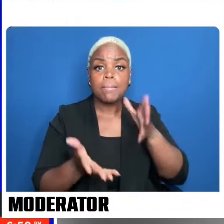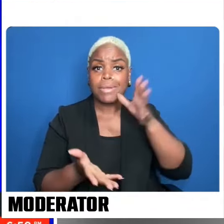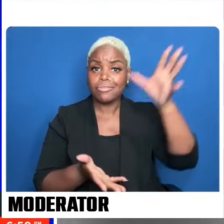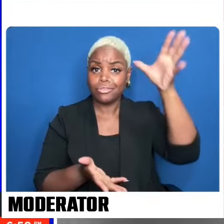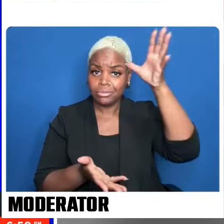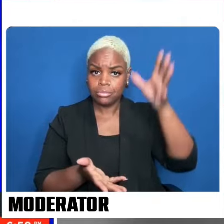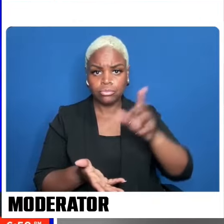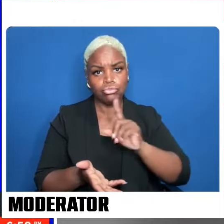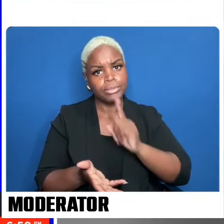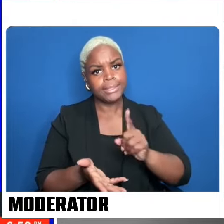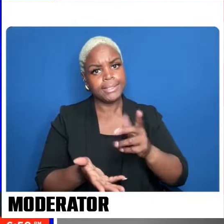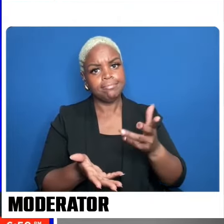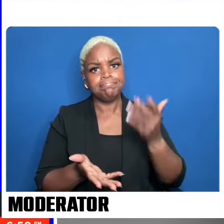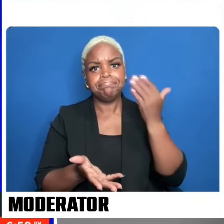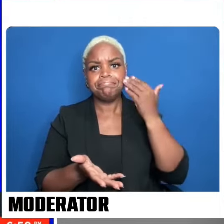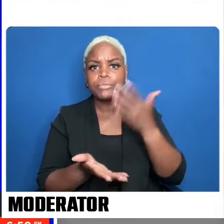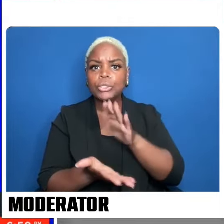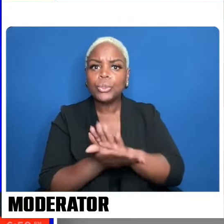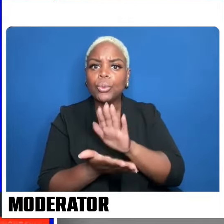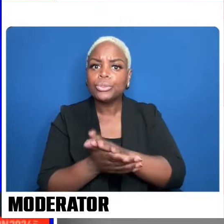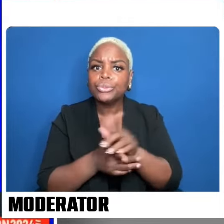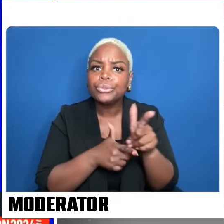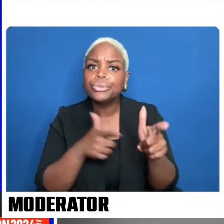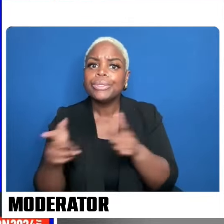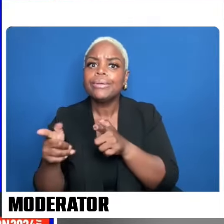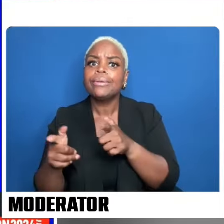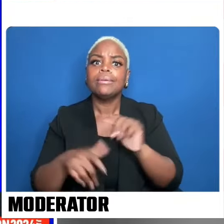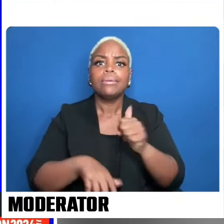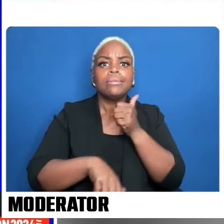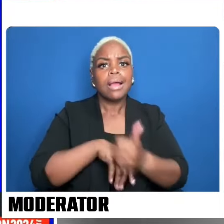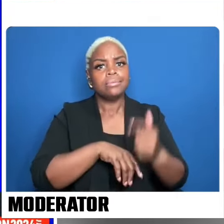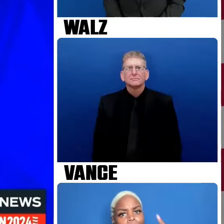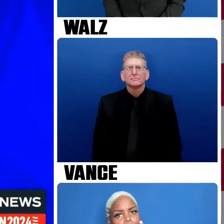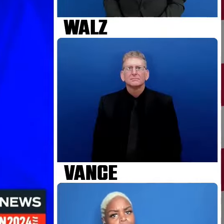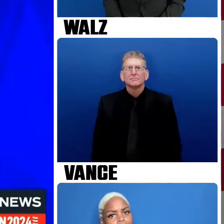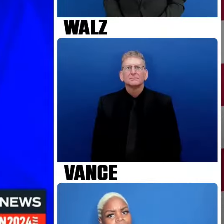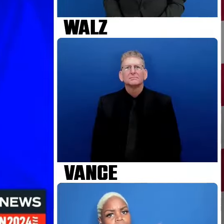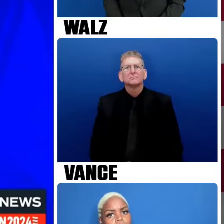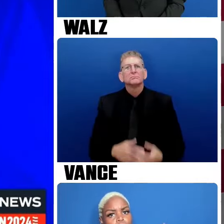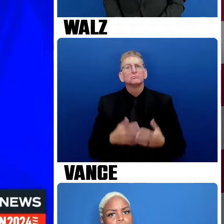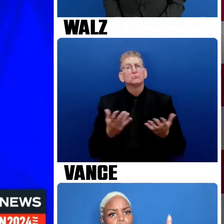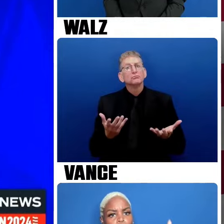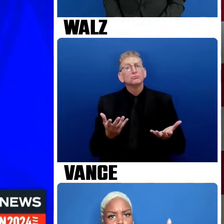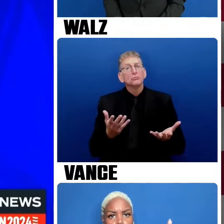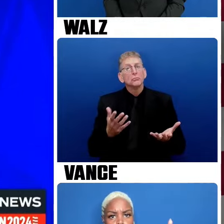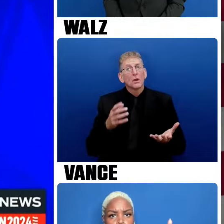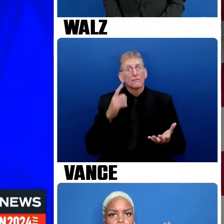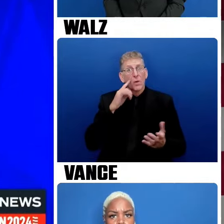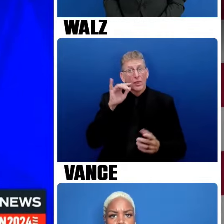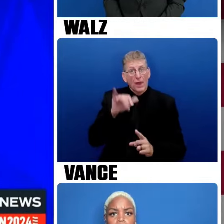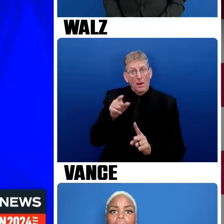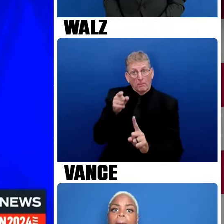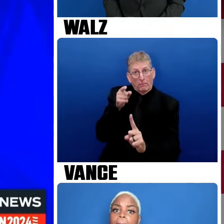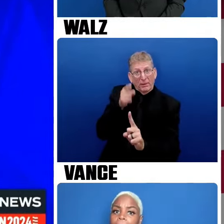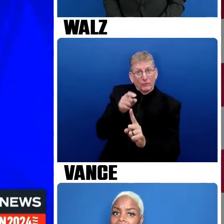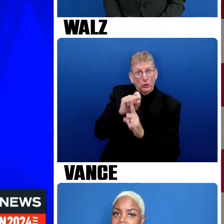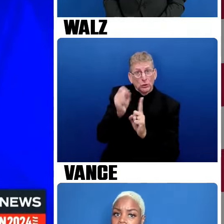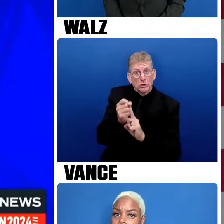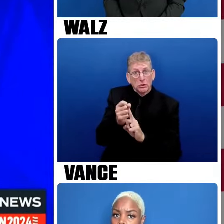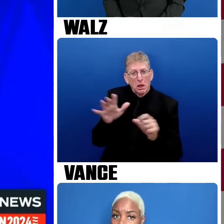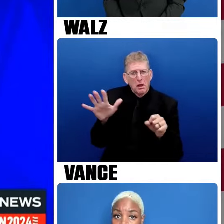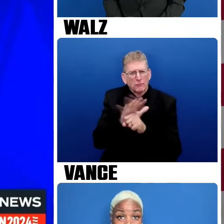could curb mass shootings? I'll give you 2 minutes. Yeah, well, Nora, on that particular case, I don't know the full details, but I certainly trust local law enforcement and local authorities